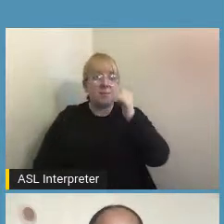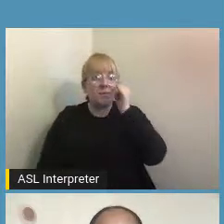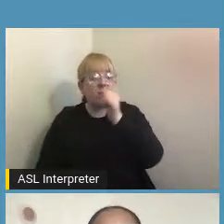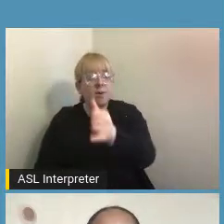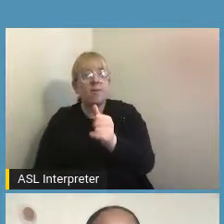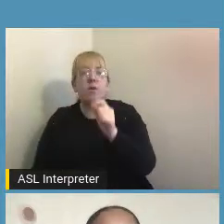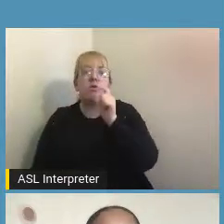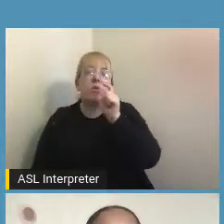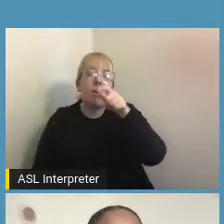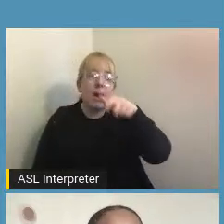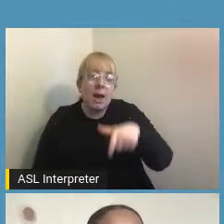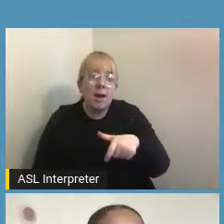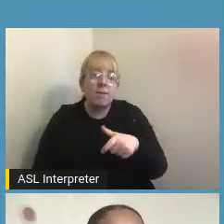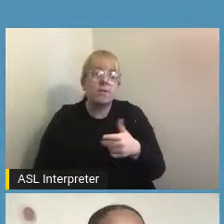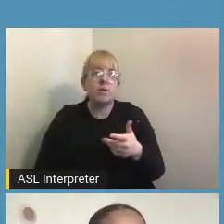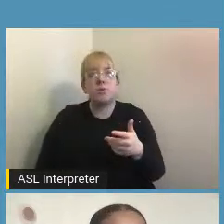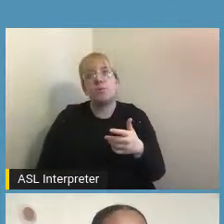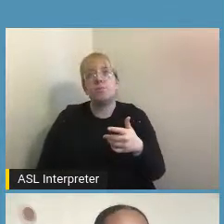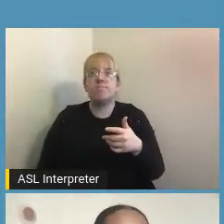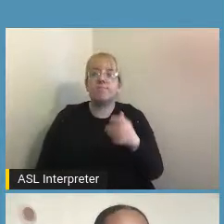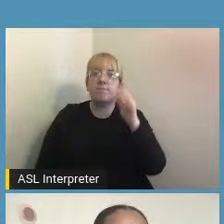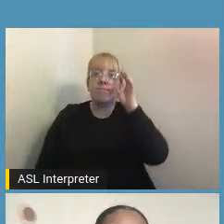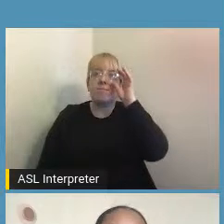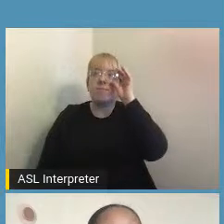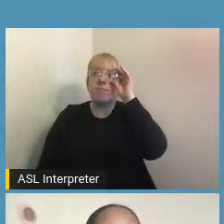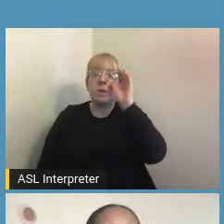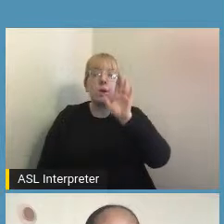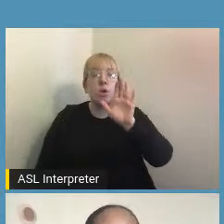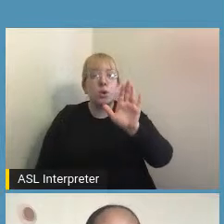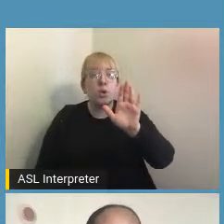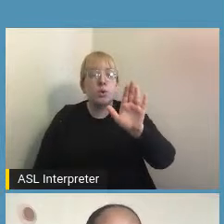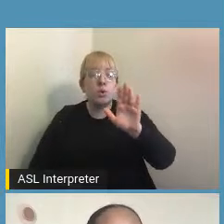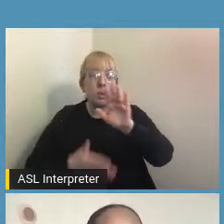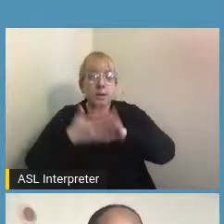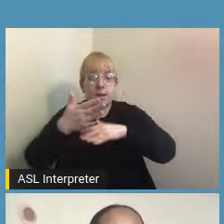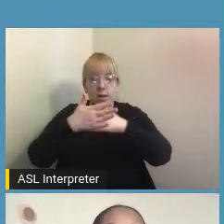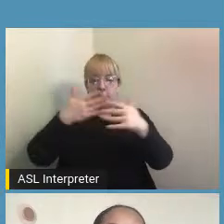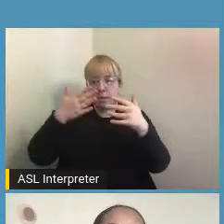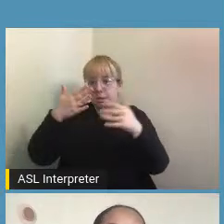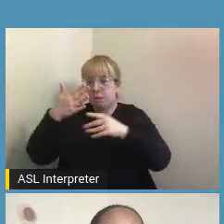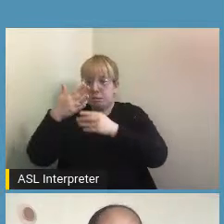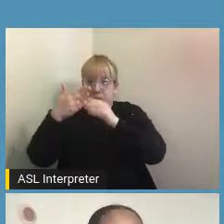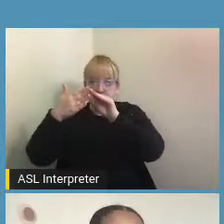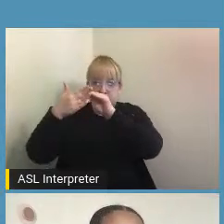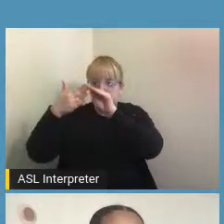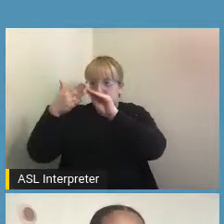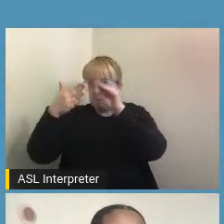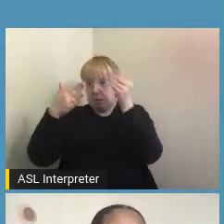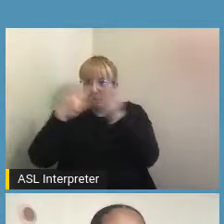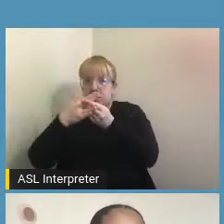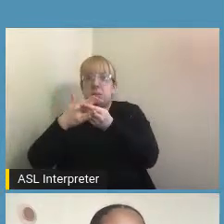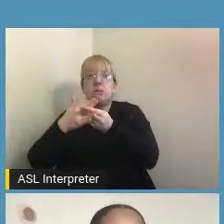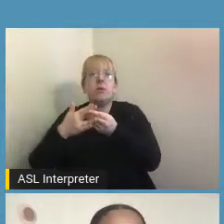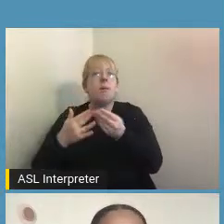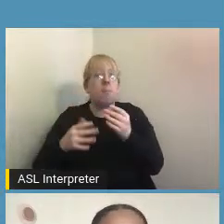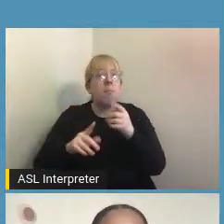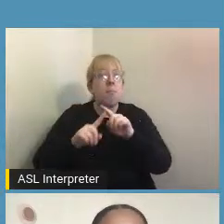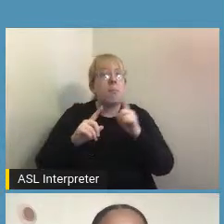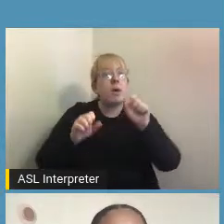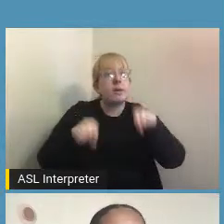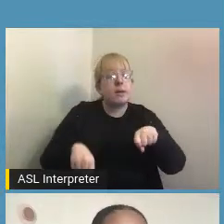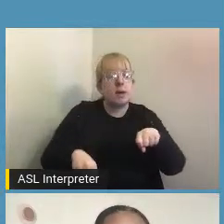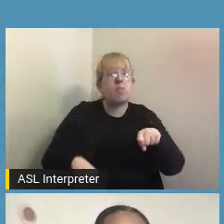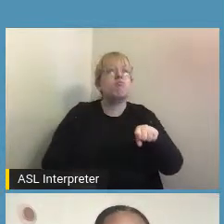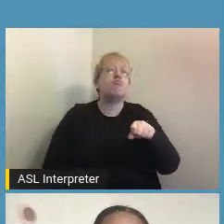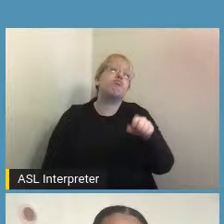to fit the campaign into your calendar immediately, and you can fit it in where it best fits for your schedule and